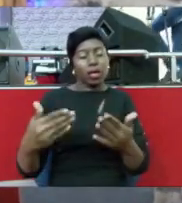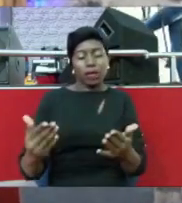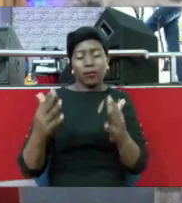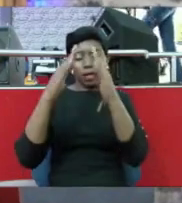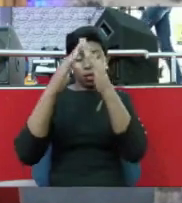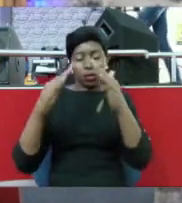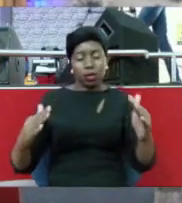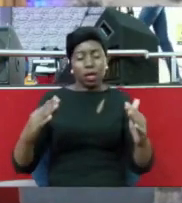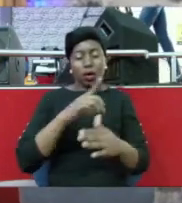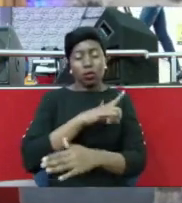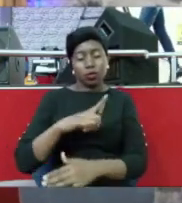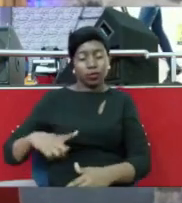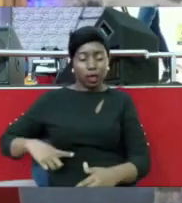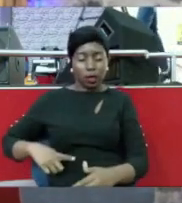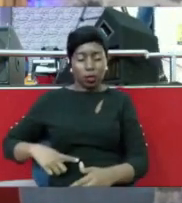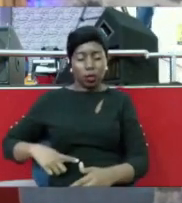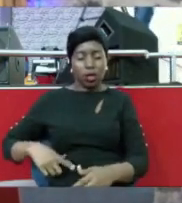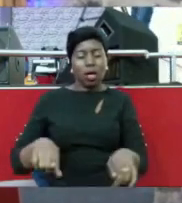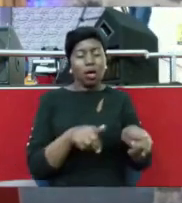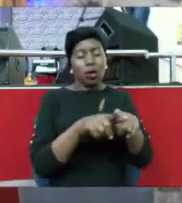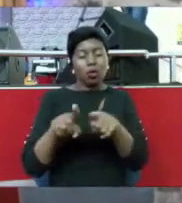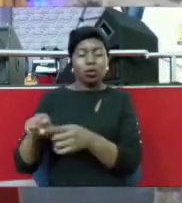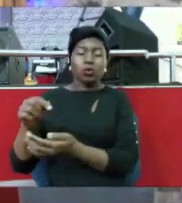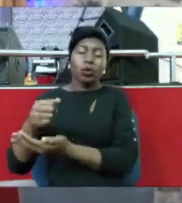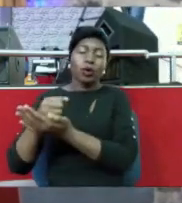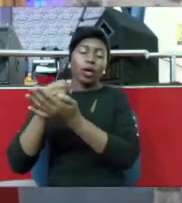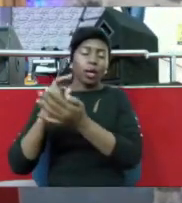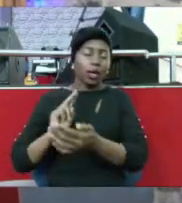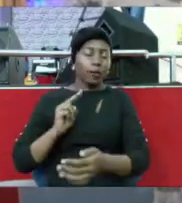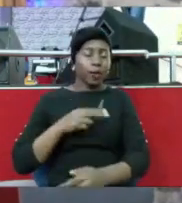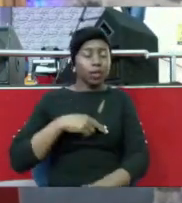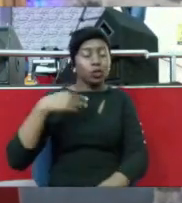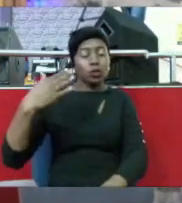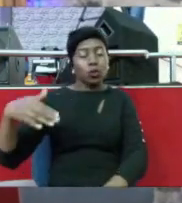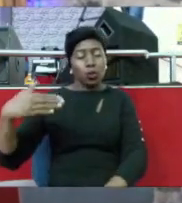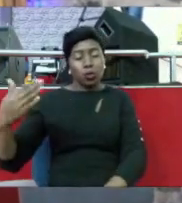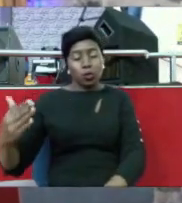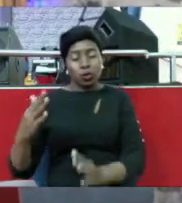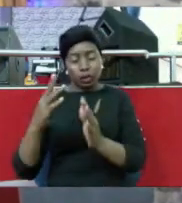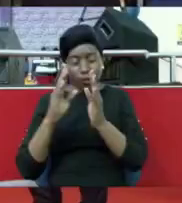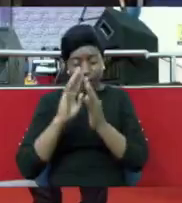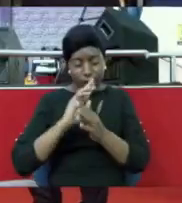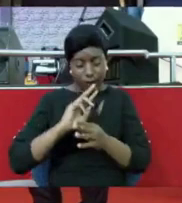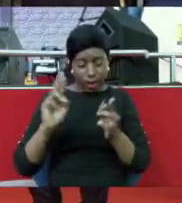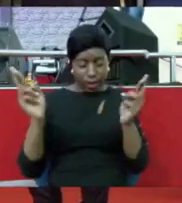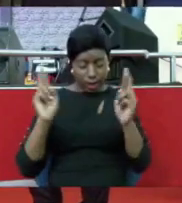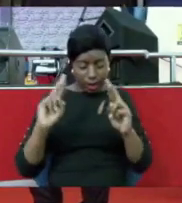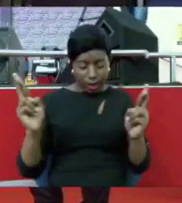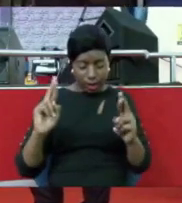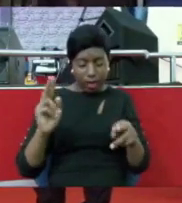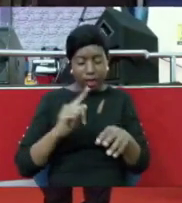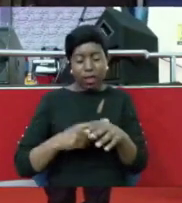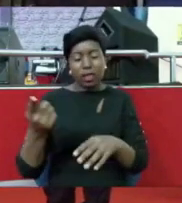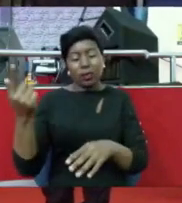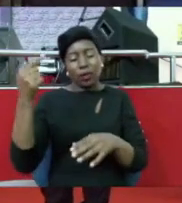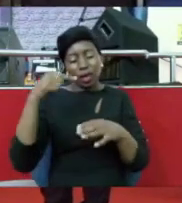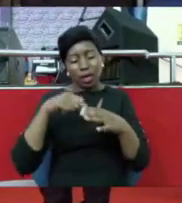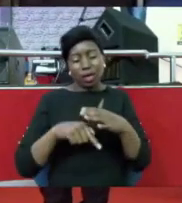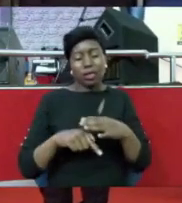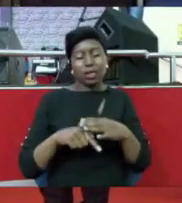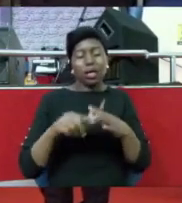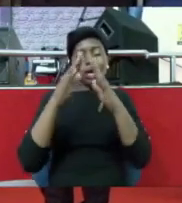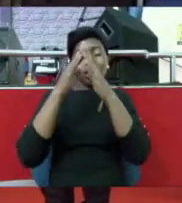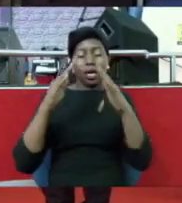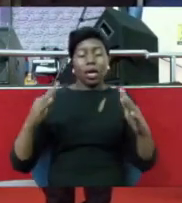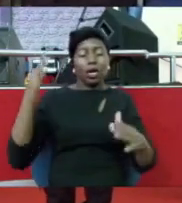tunaleta. Also help us. Ili tusaidie Bwana. Always to be ready. Ili tuwe wakati. Every time we come to your house. Tunapokuja katika nyumba yako. We will